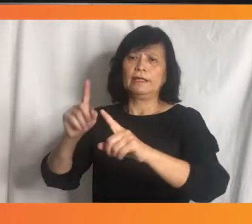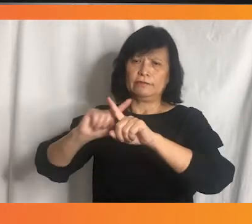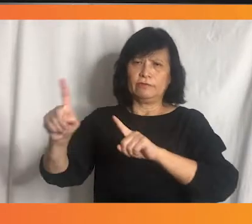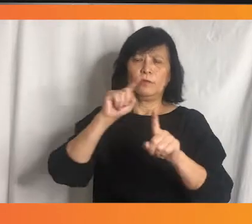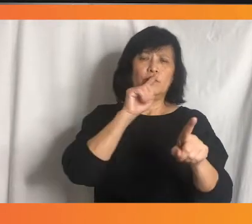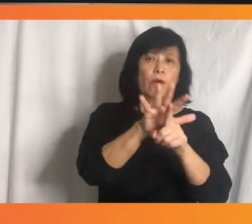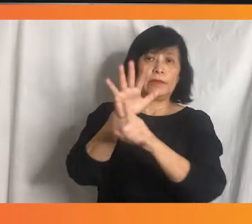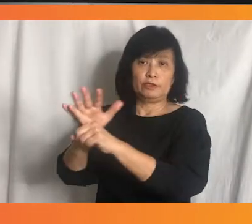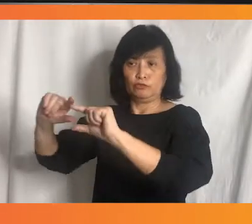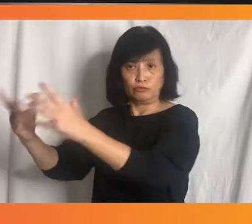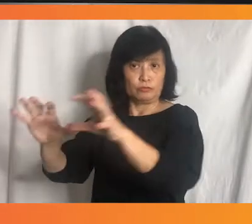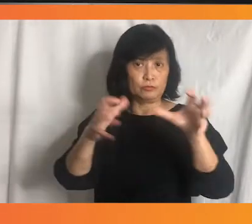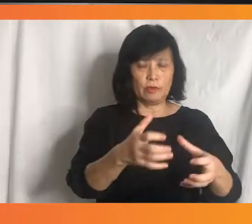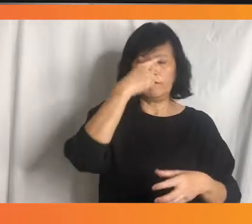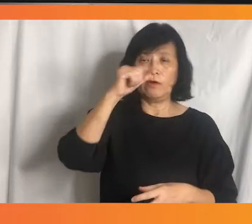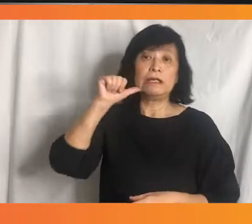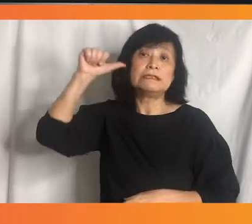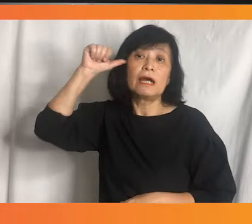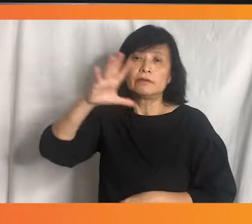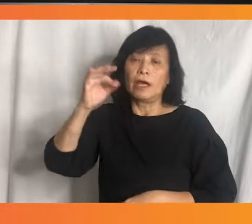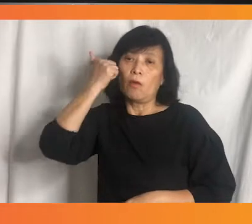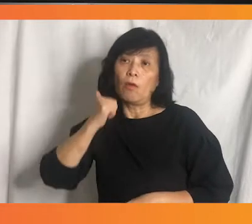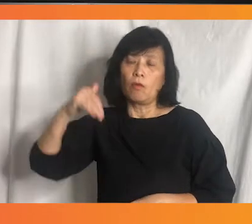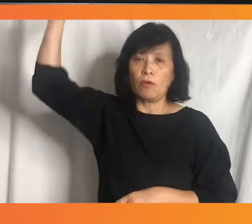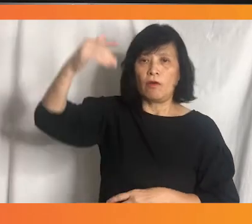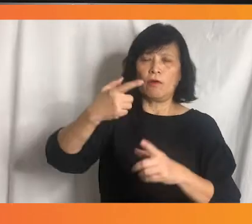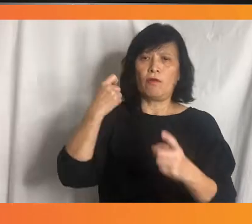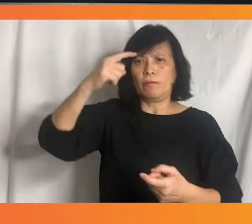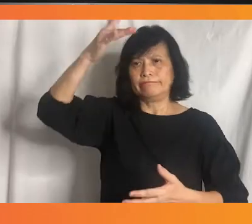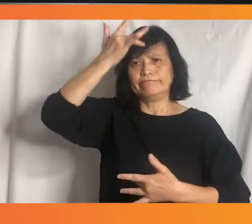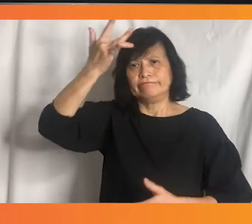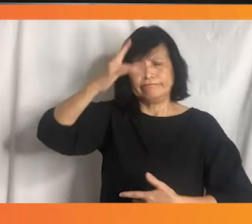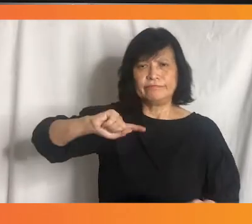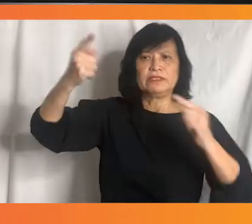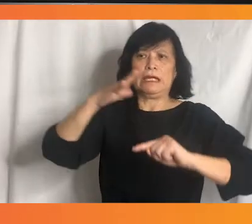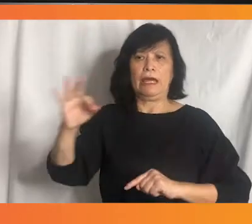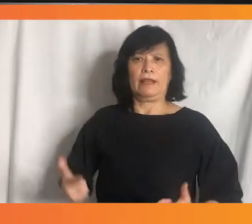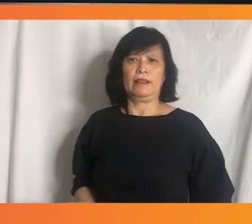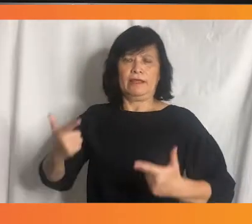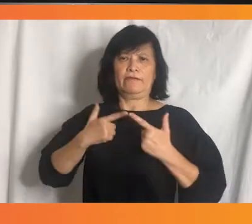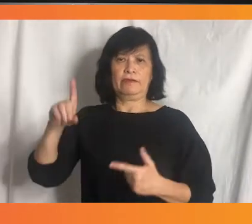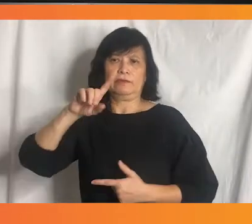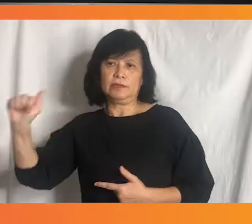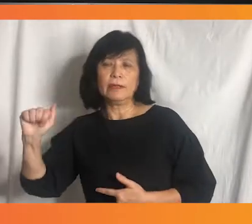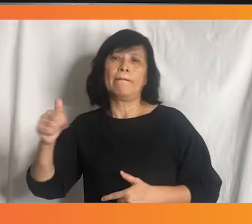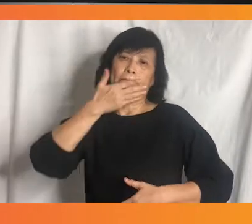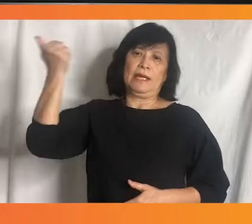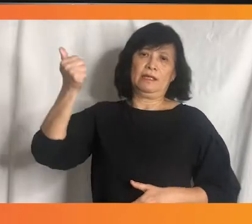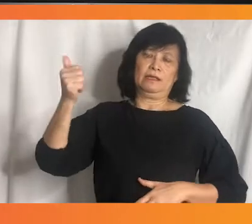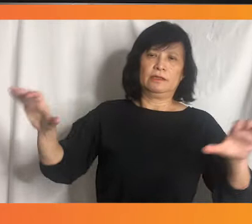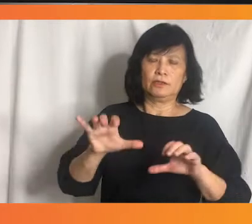population groups. For adults and older adults with chronic conditions and living with disability, it is recommended to do at